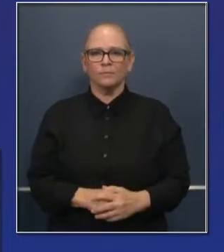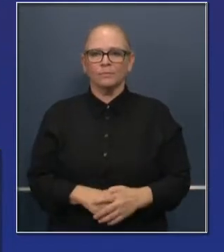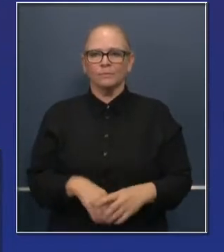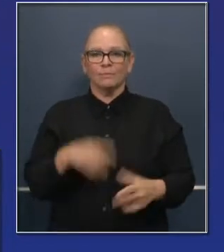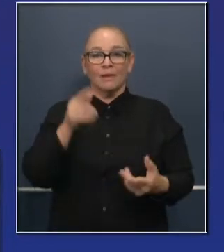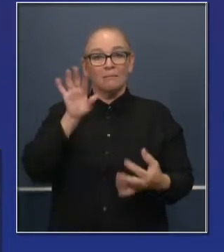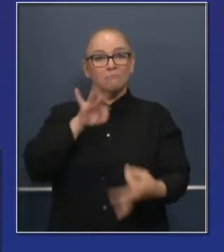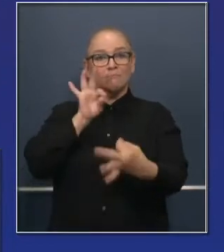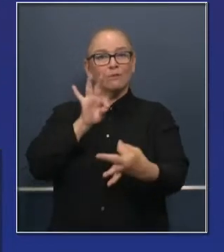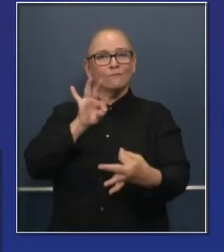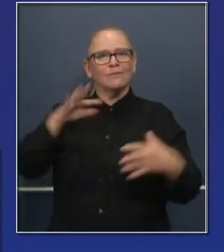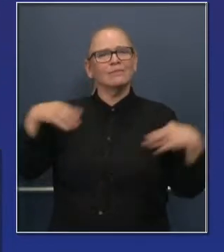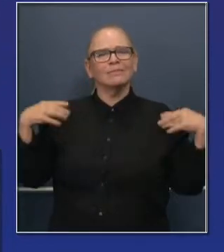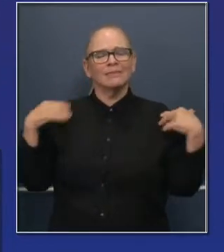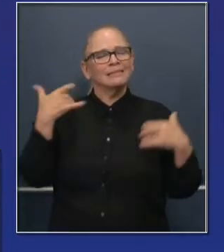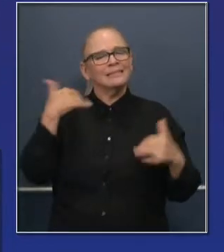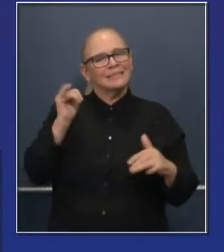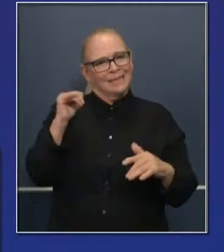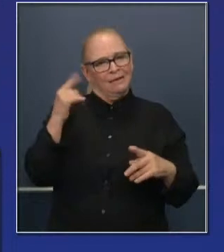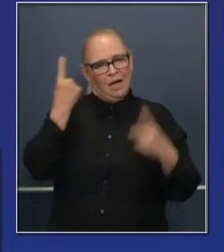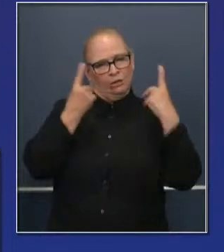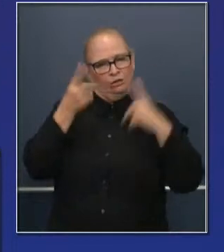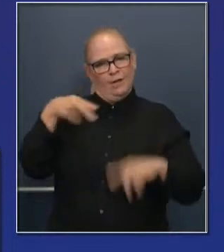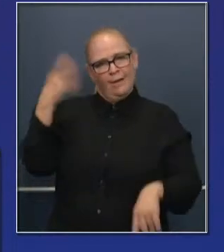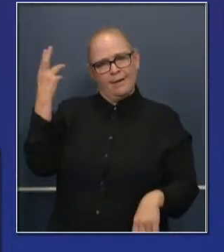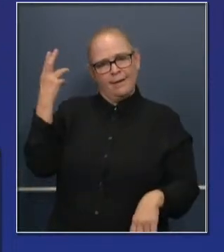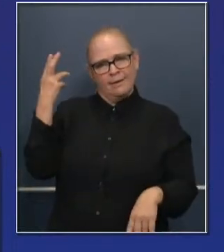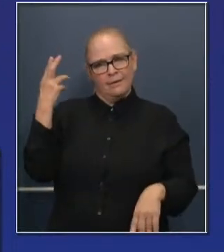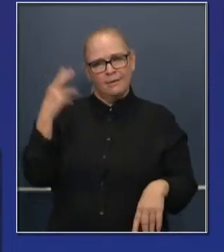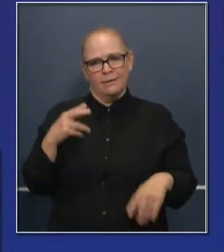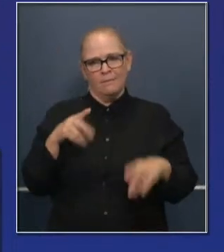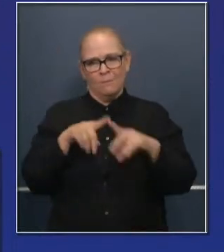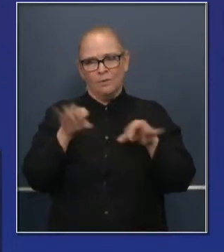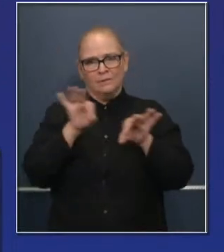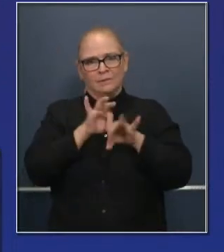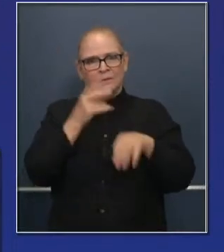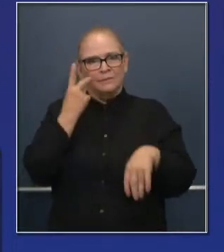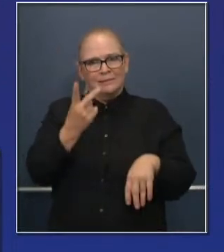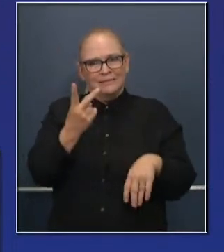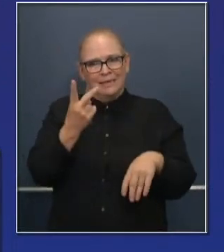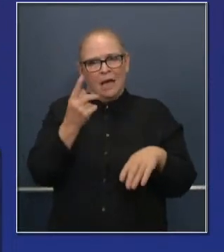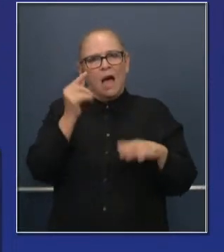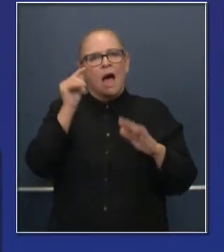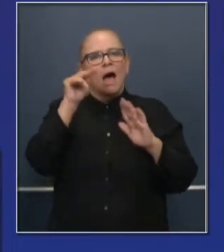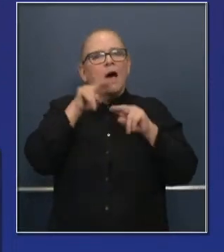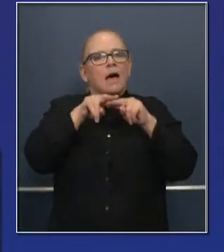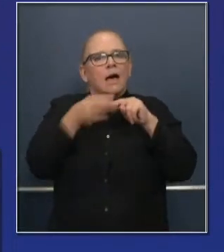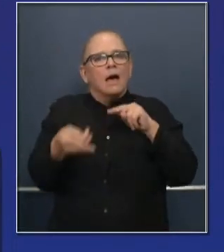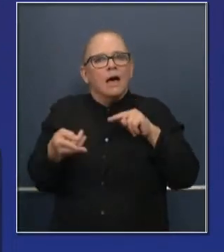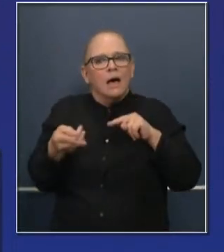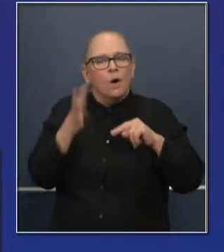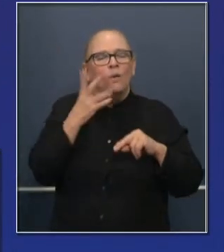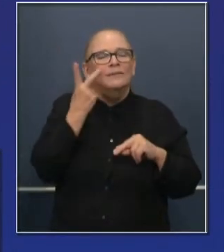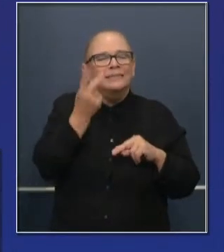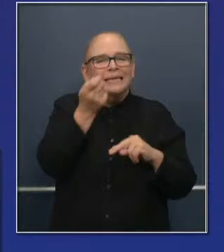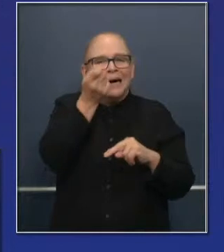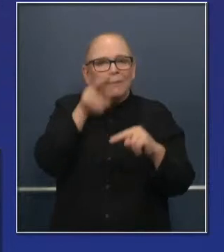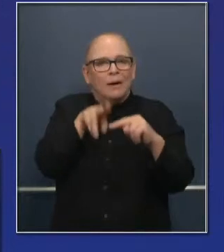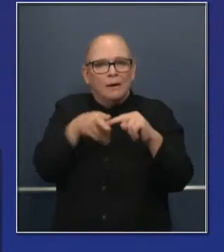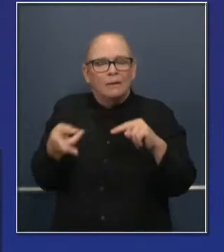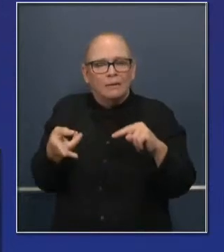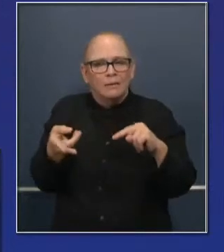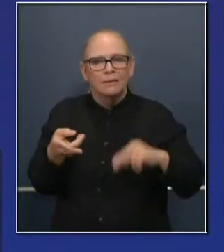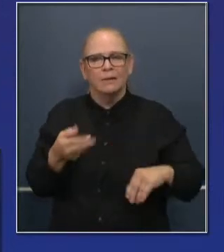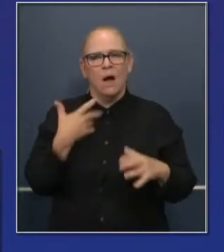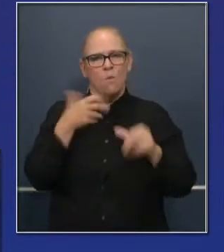still too high. But again, it is good to see this number trending down,